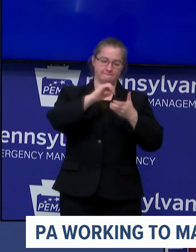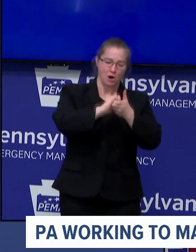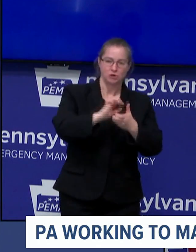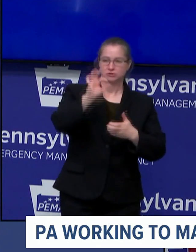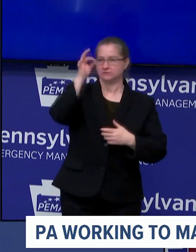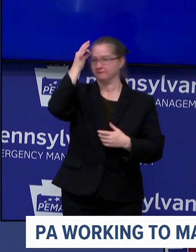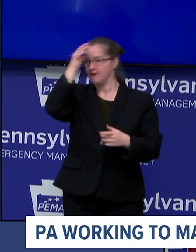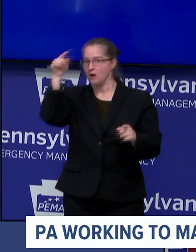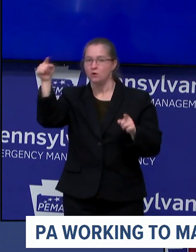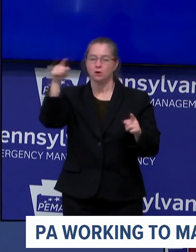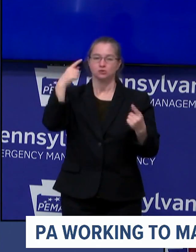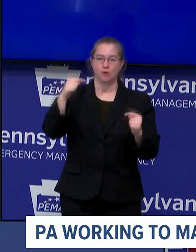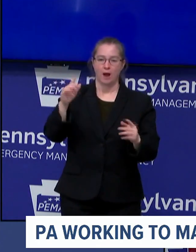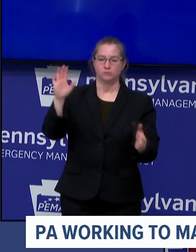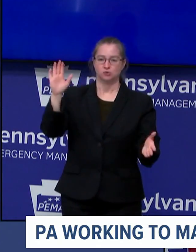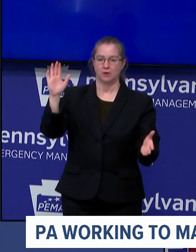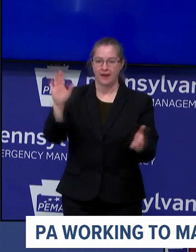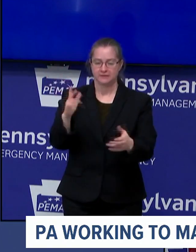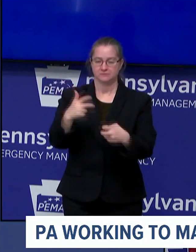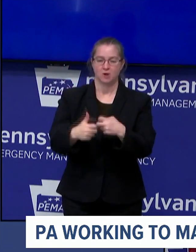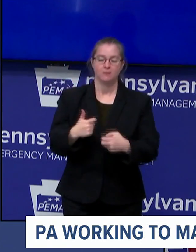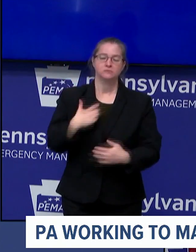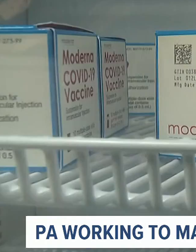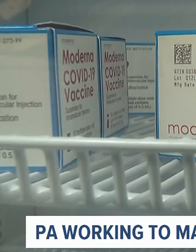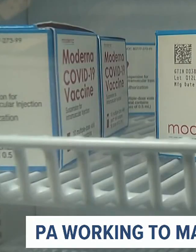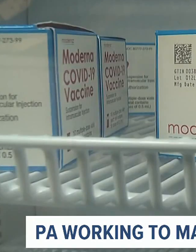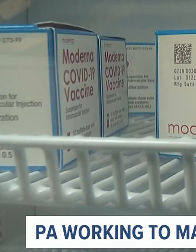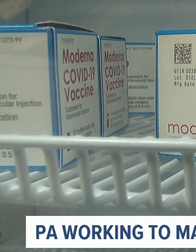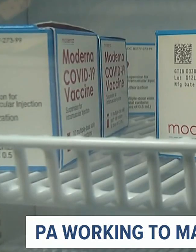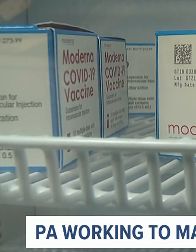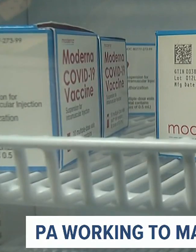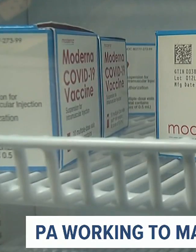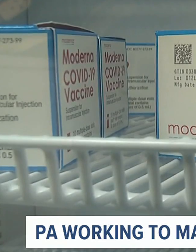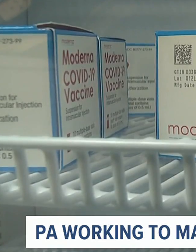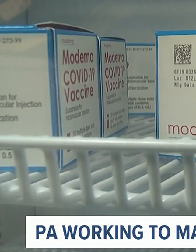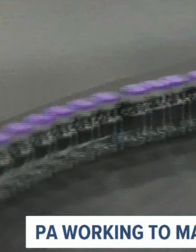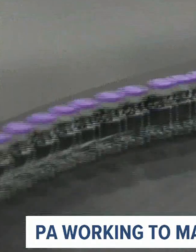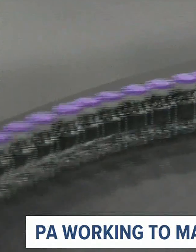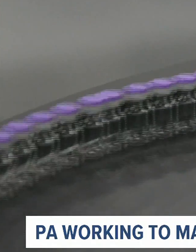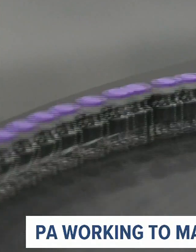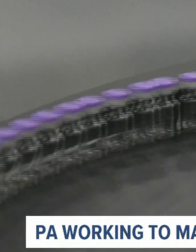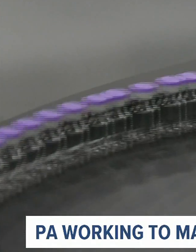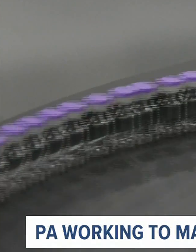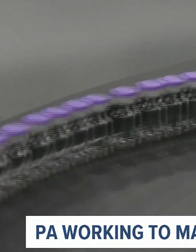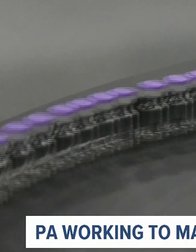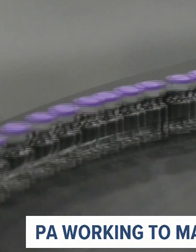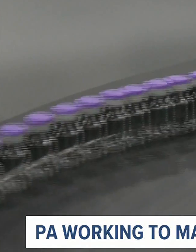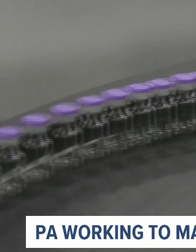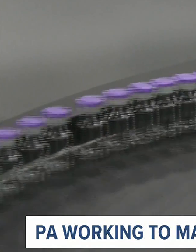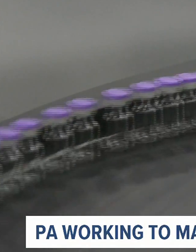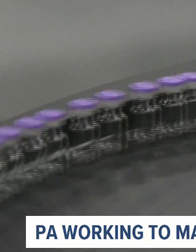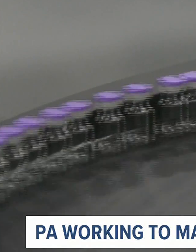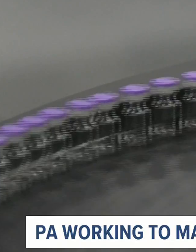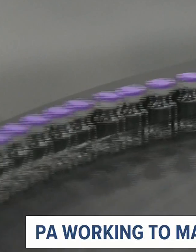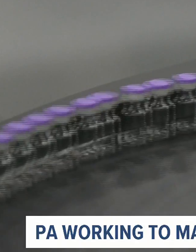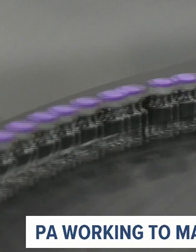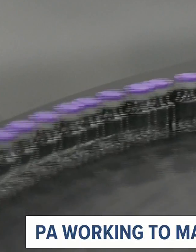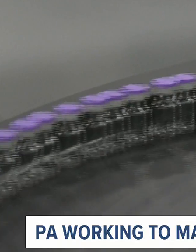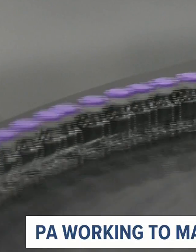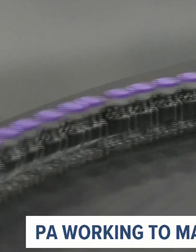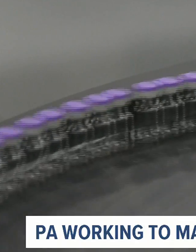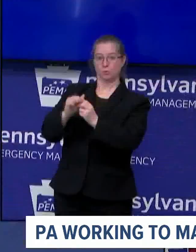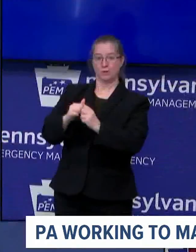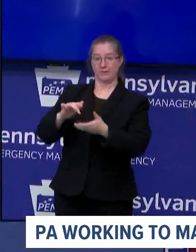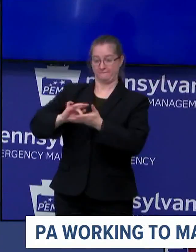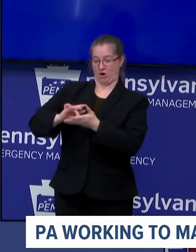that. As we do that again we just ask folks to stay patient. So to fix the supply they're hoping the new Biden administration comes through on ramping up